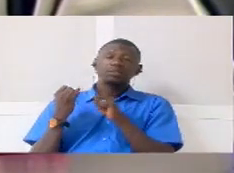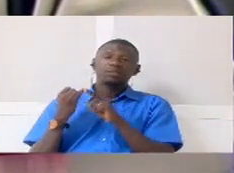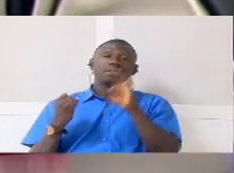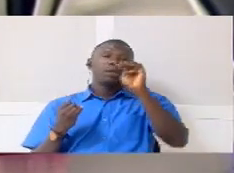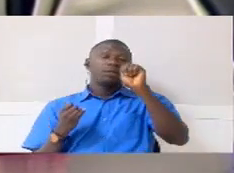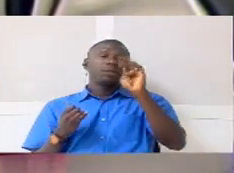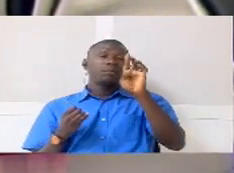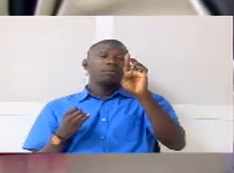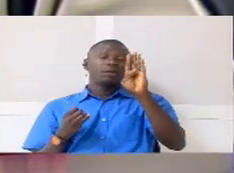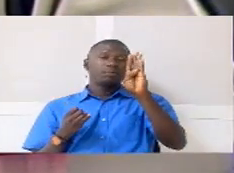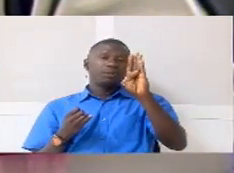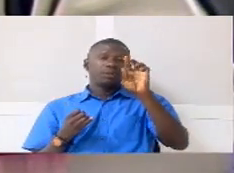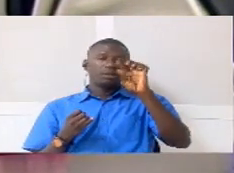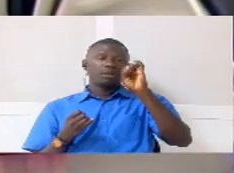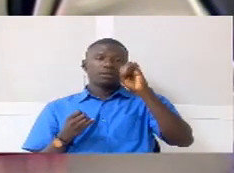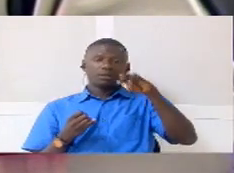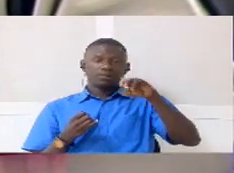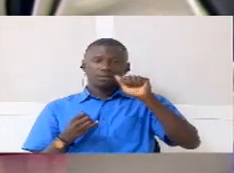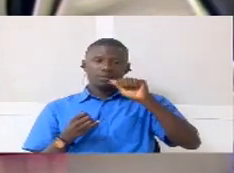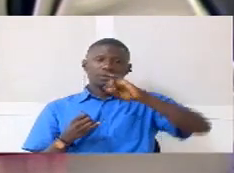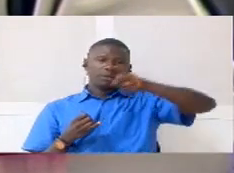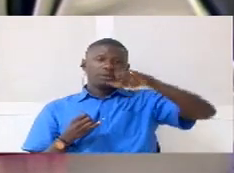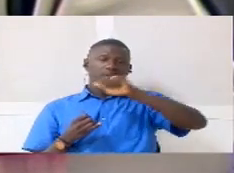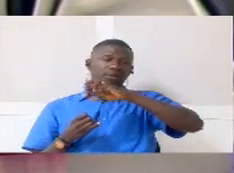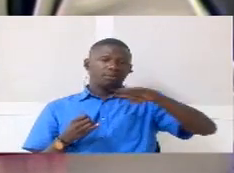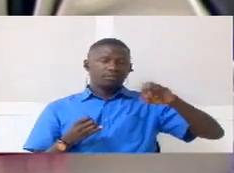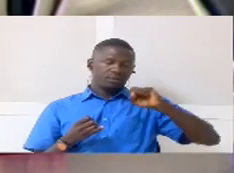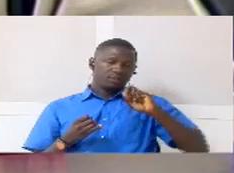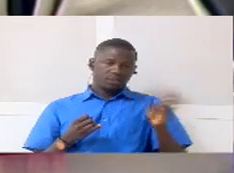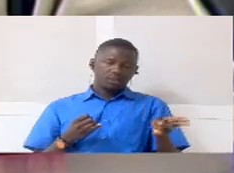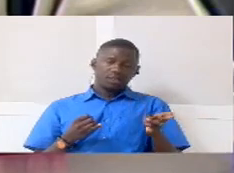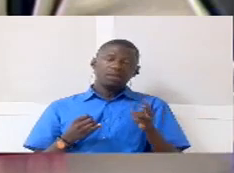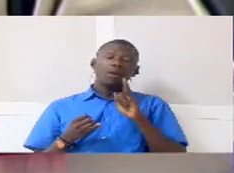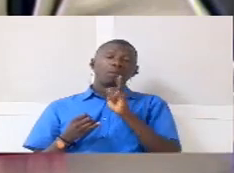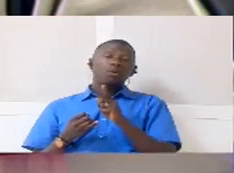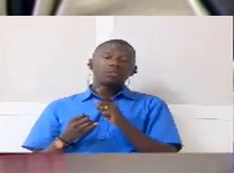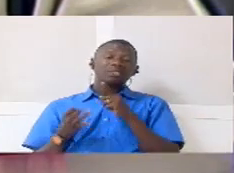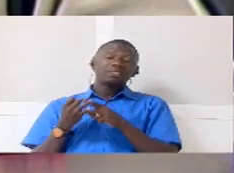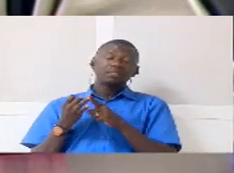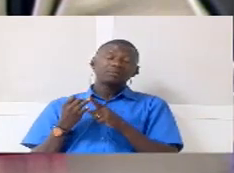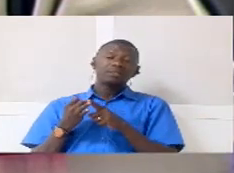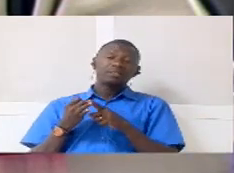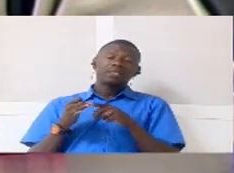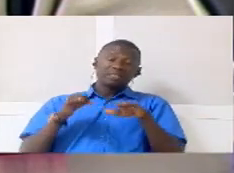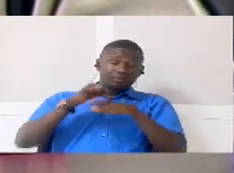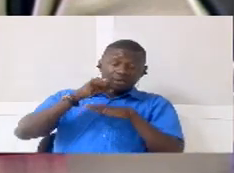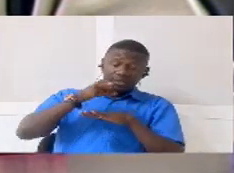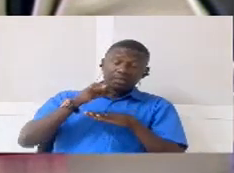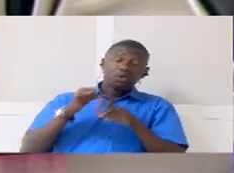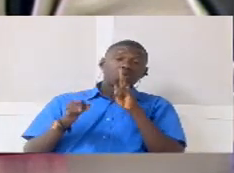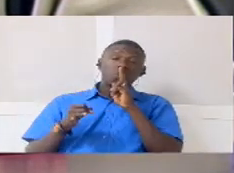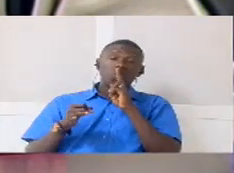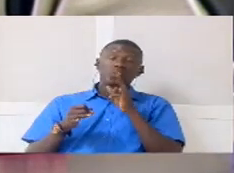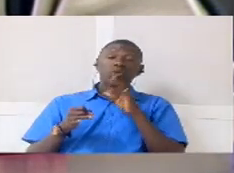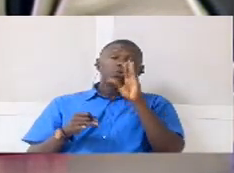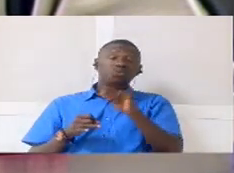Well, all that happened during the operations officer's time, Ibrahima Jame. And Ibrahima Jame is a person who